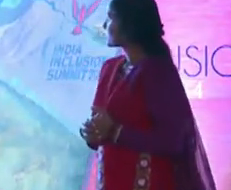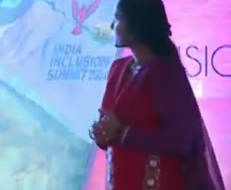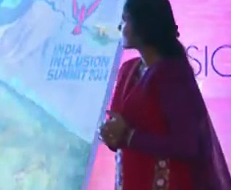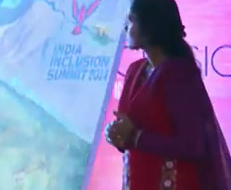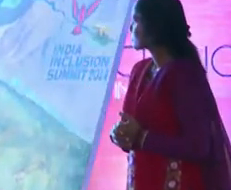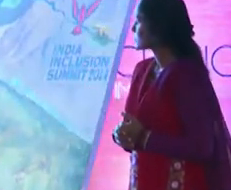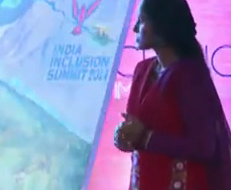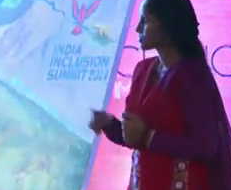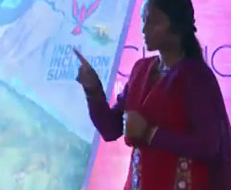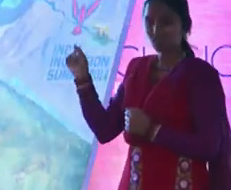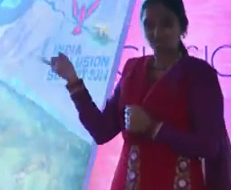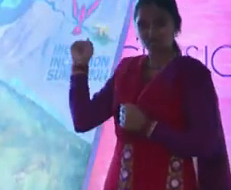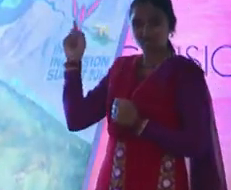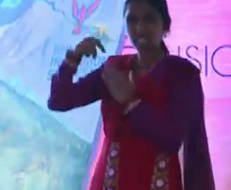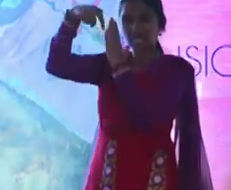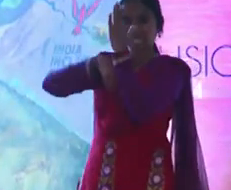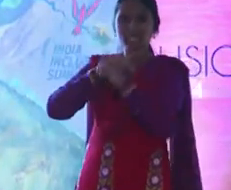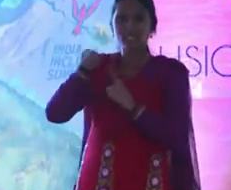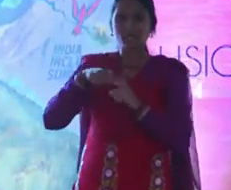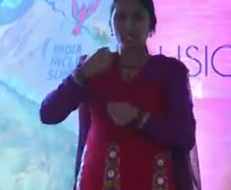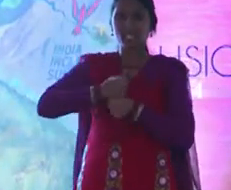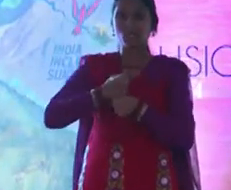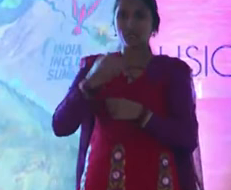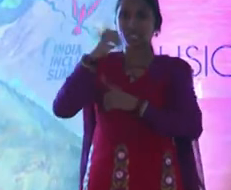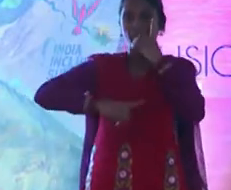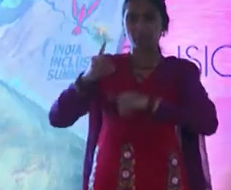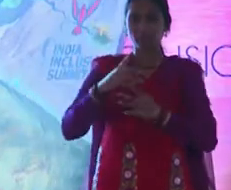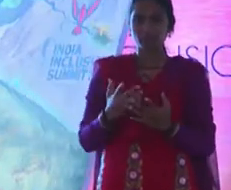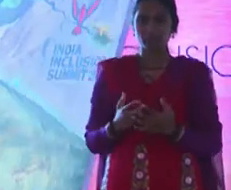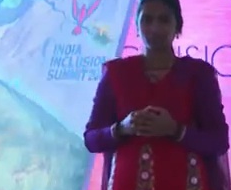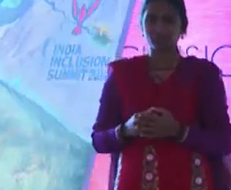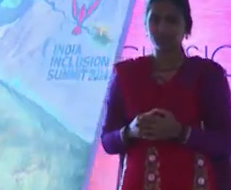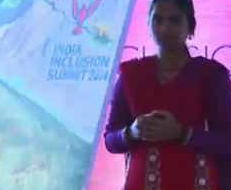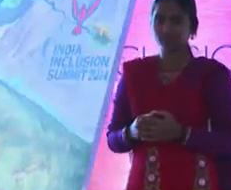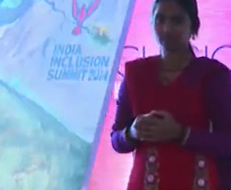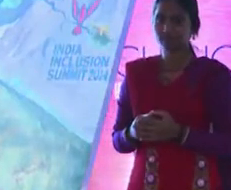These are details of the departments, but I would just like to put this. You can't see it.